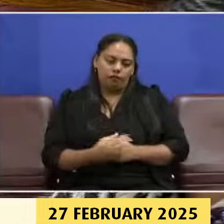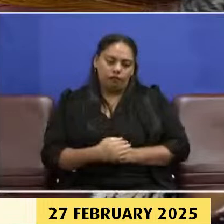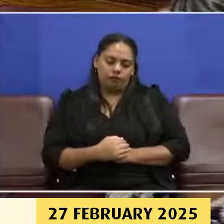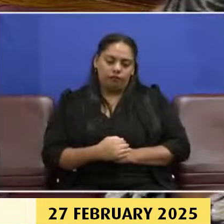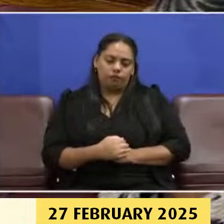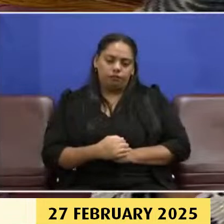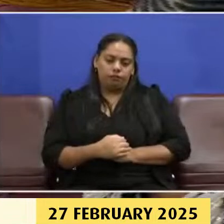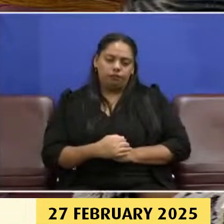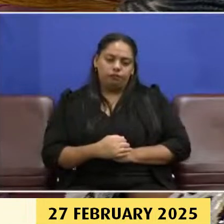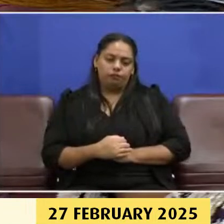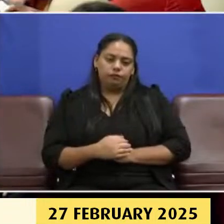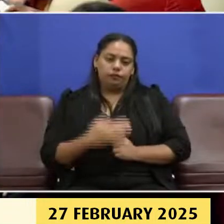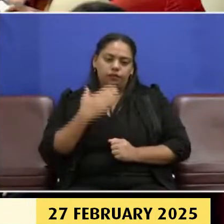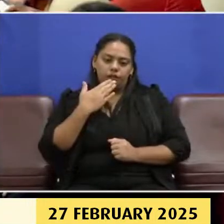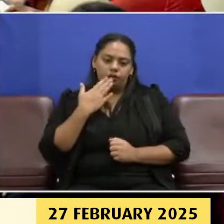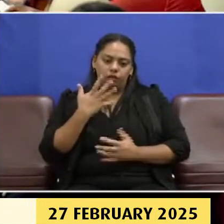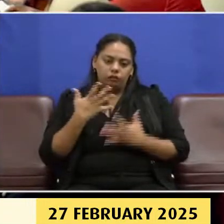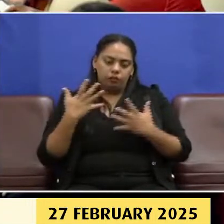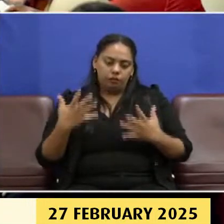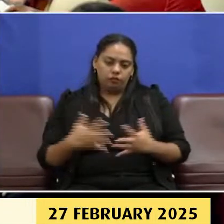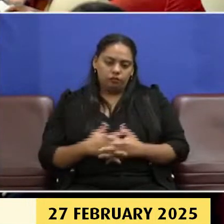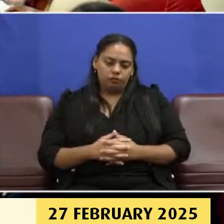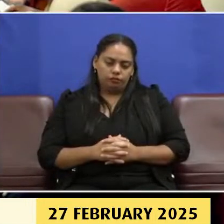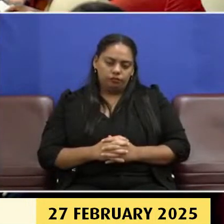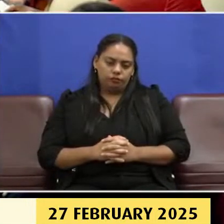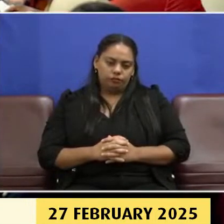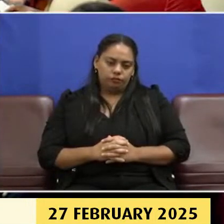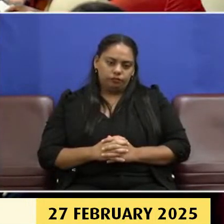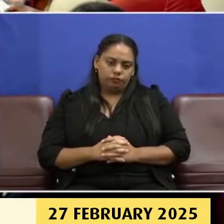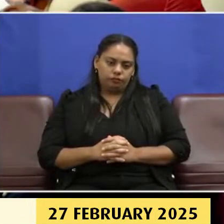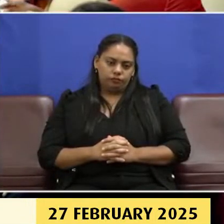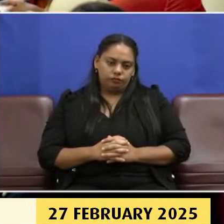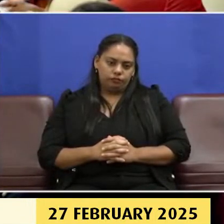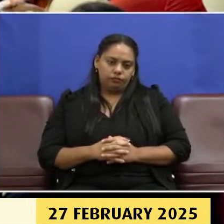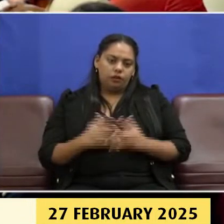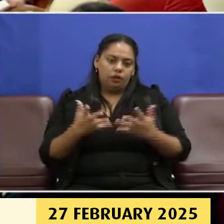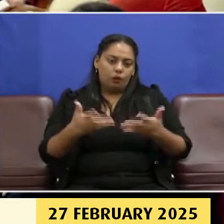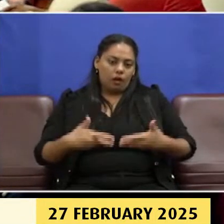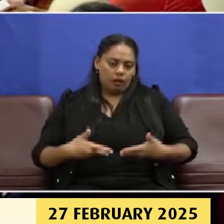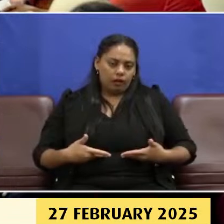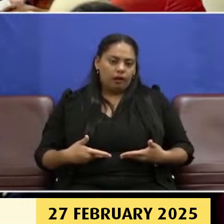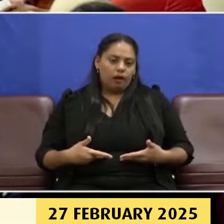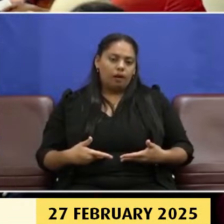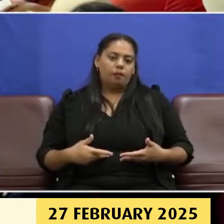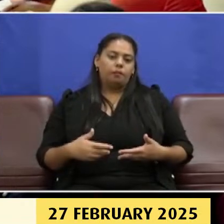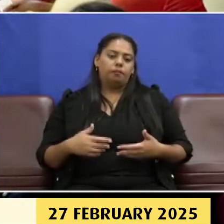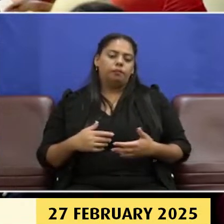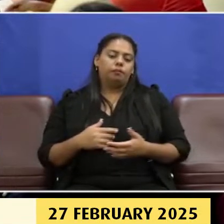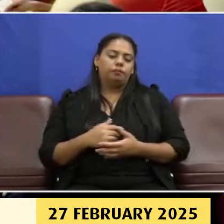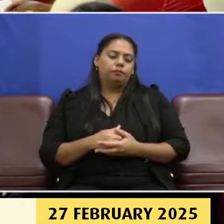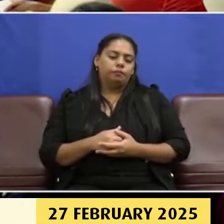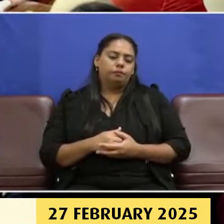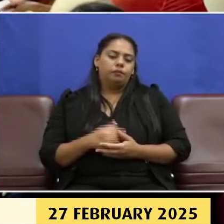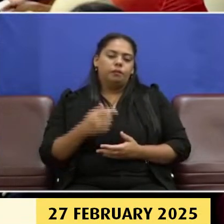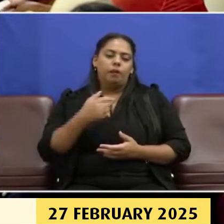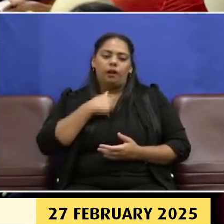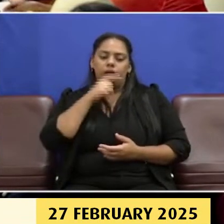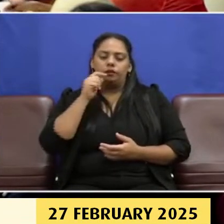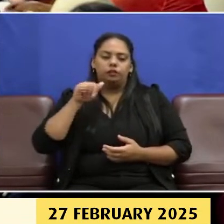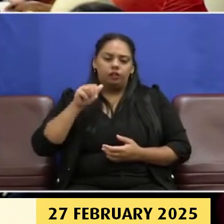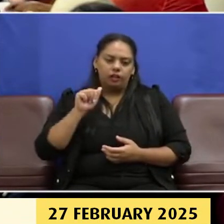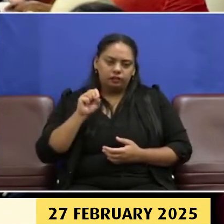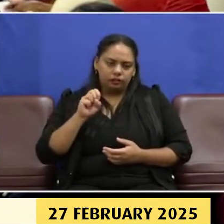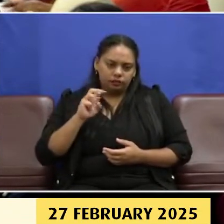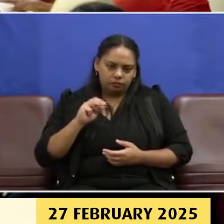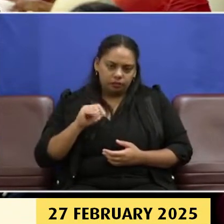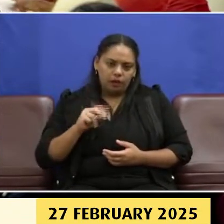Thank you so much. Honourable Spies. Thank you so much, Chair. Welcome to CCW. My name is Jasmine Peterson and I'm a member of this committee.